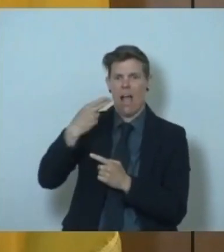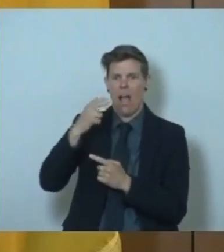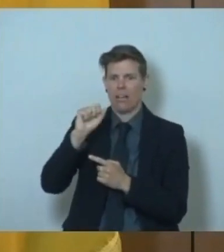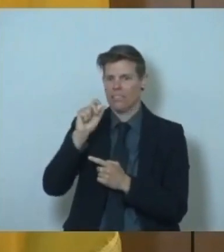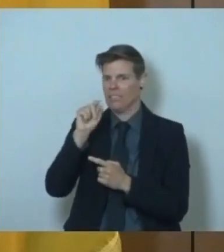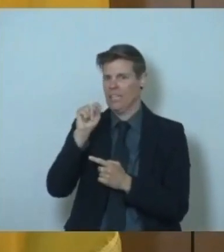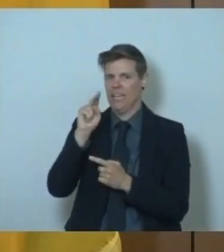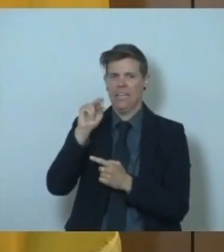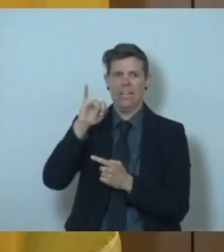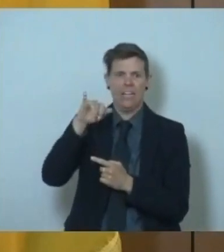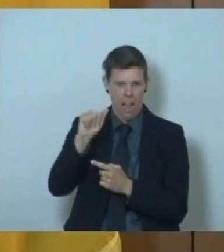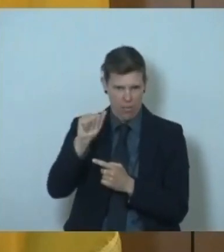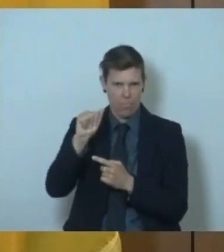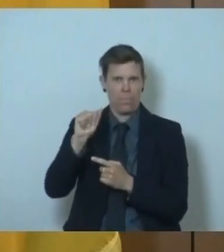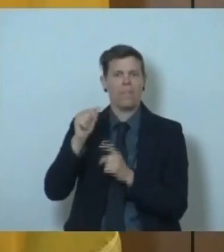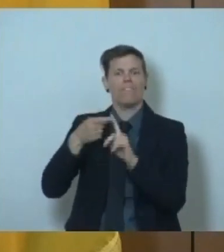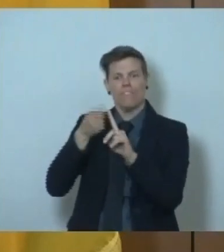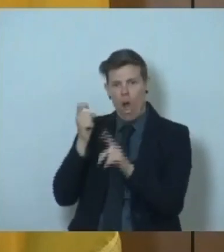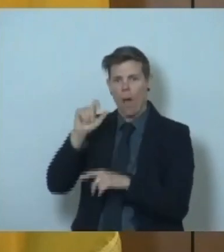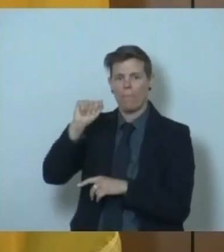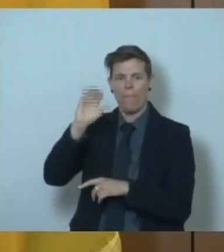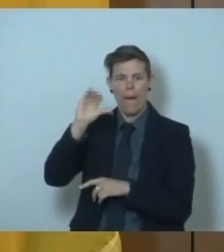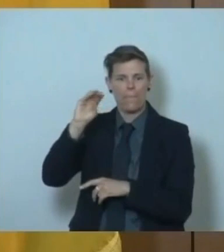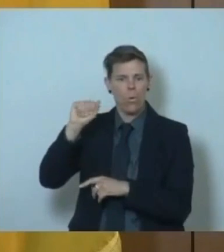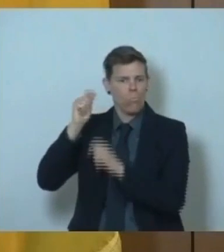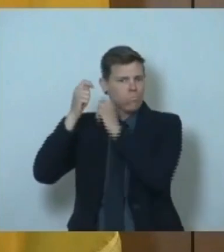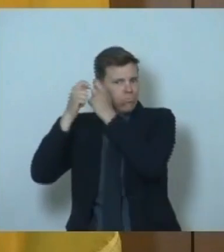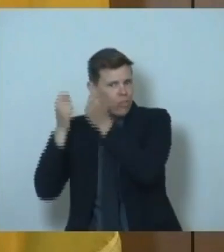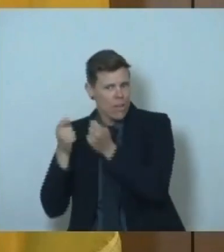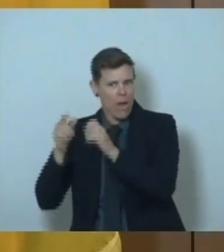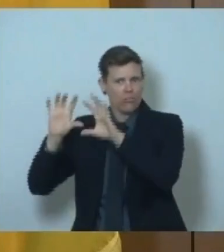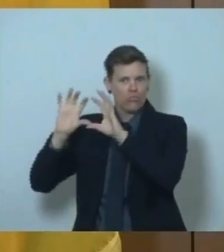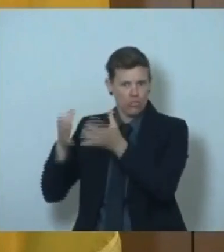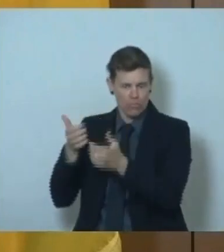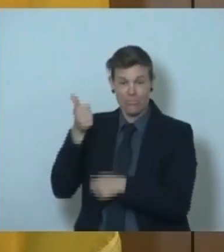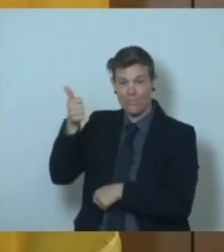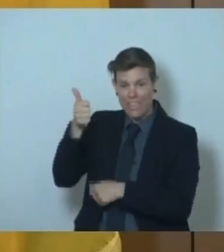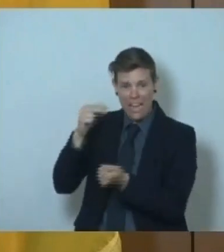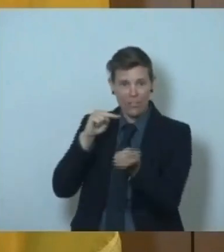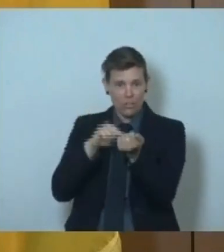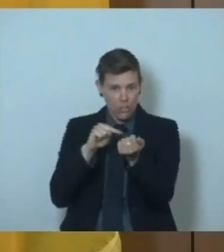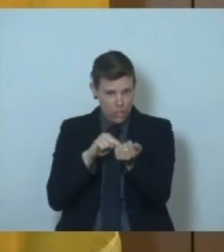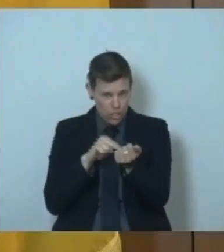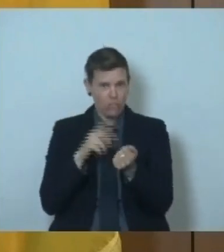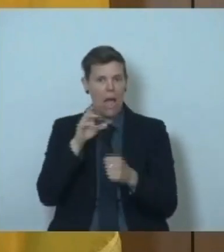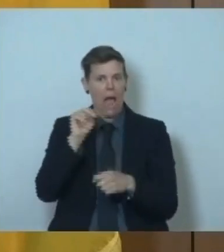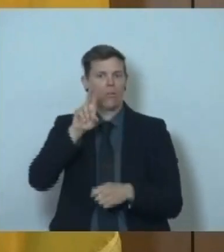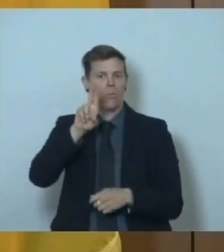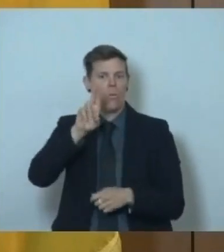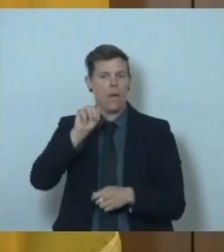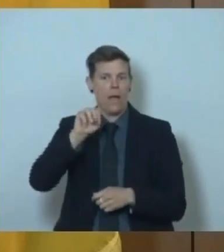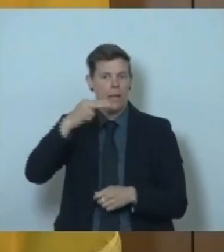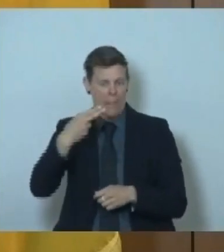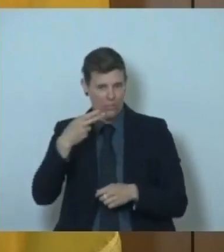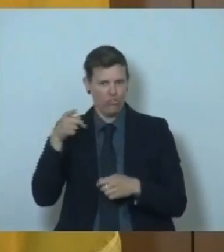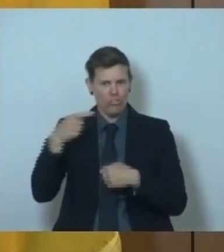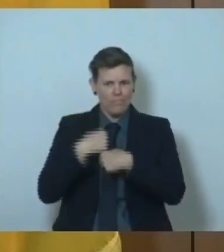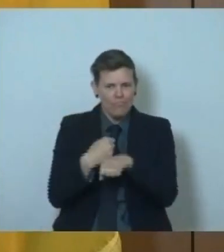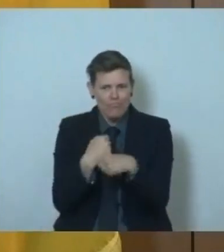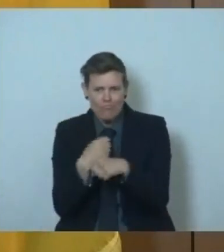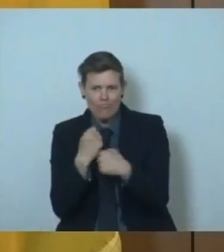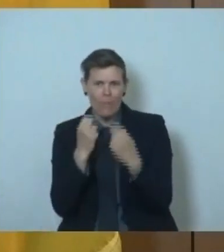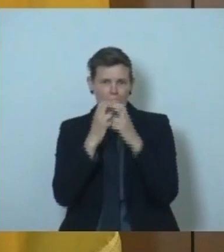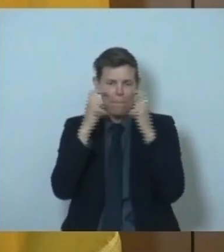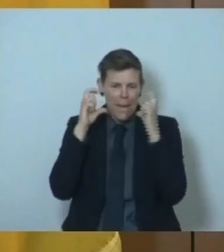So a couple of things. Thank you very much for this mask. I appreciate it very much, and am diligent about wearing it,